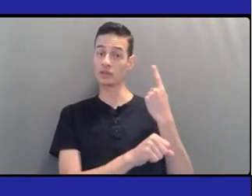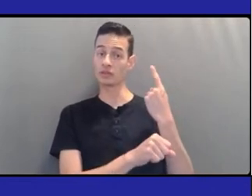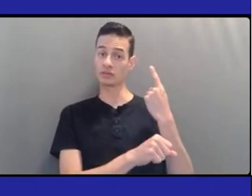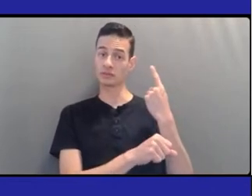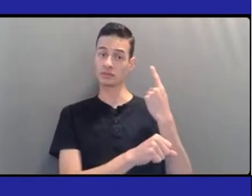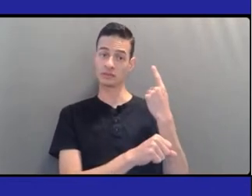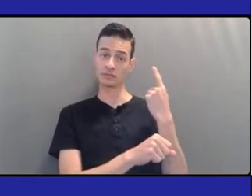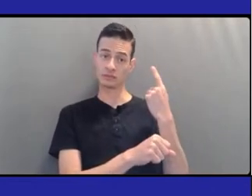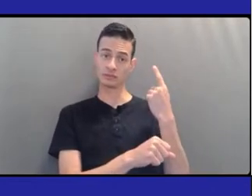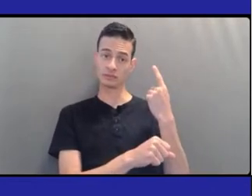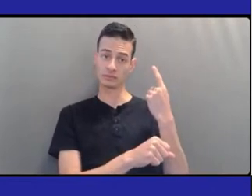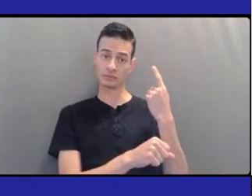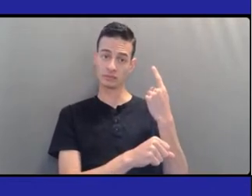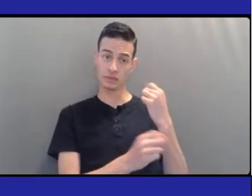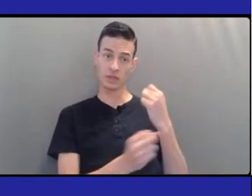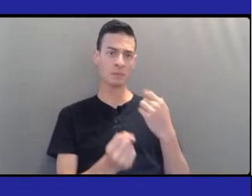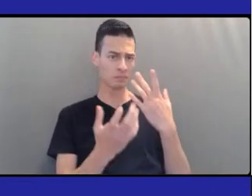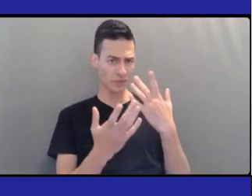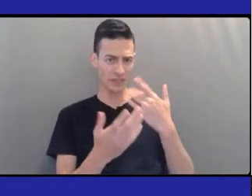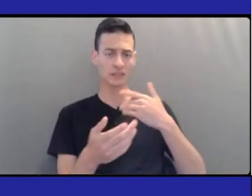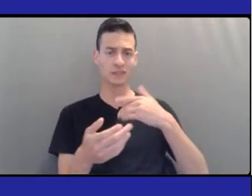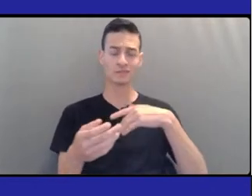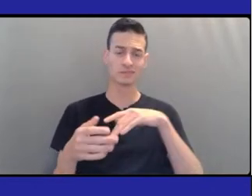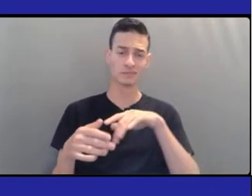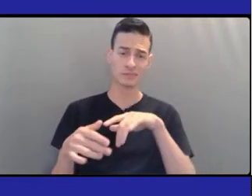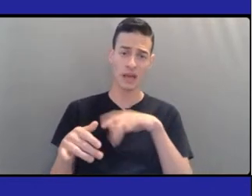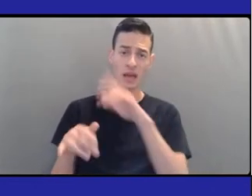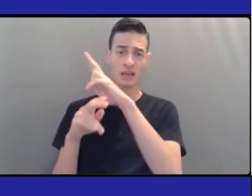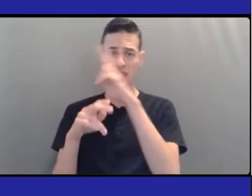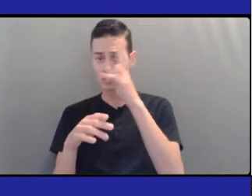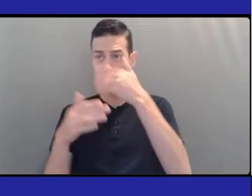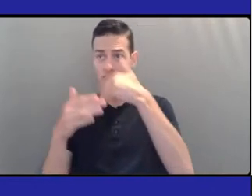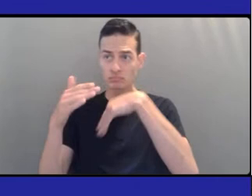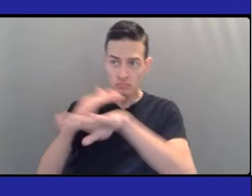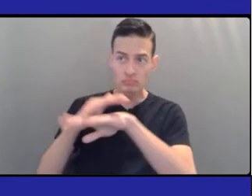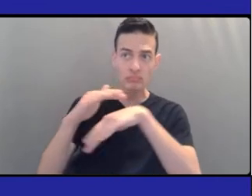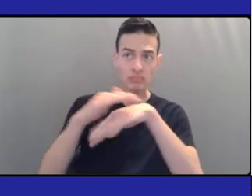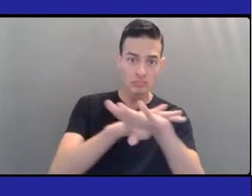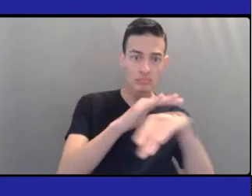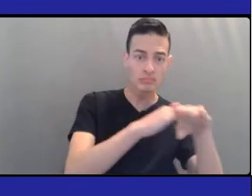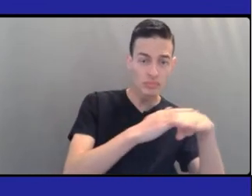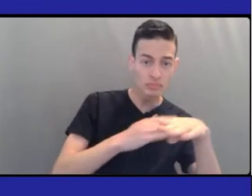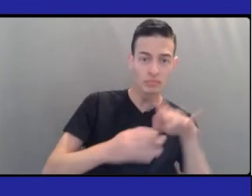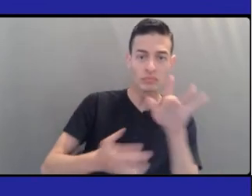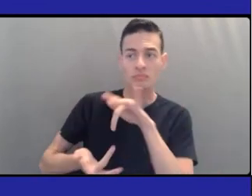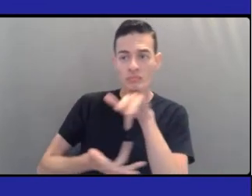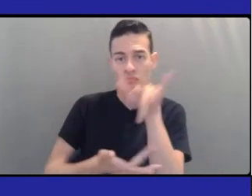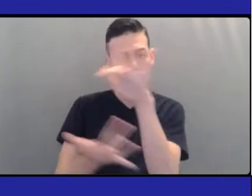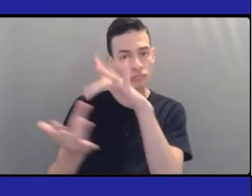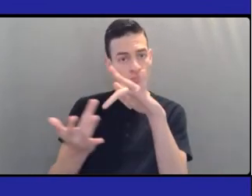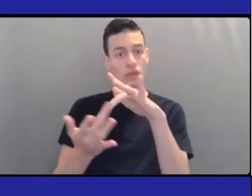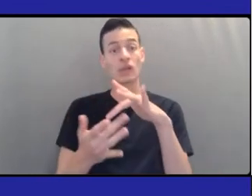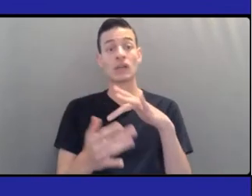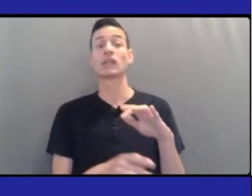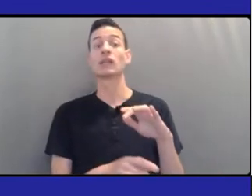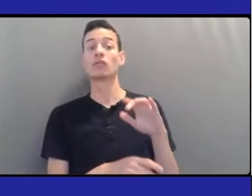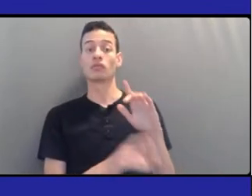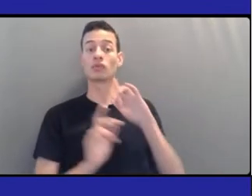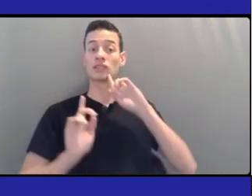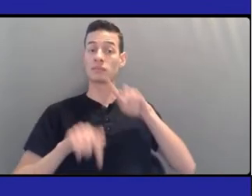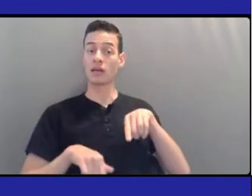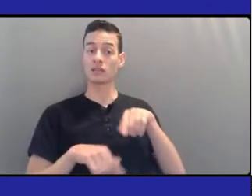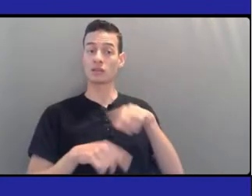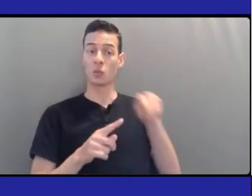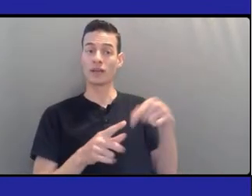facility walkthroughs in December. We received our responses in January. We had several meetings with